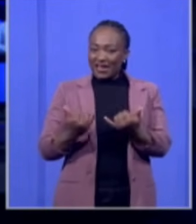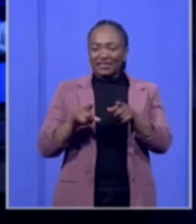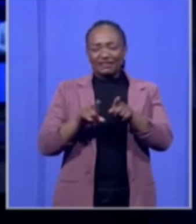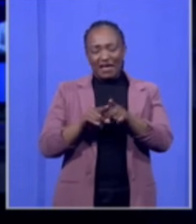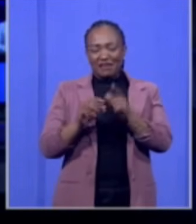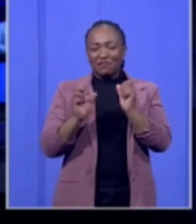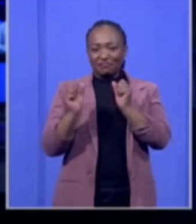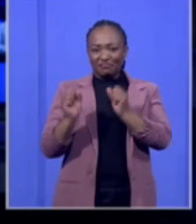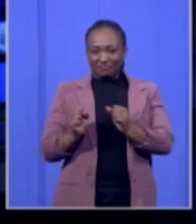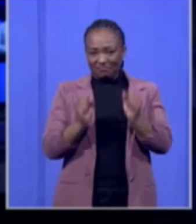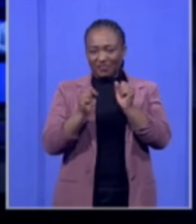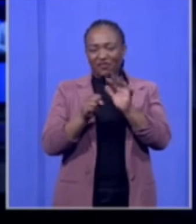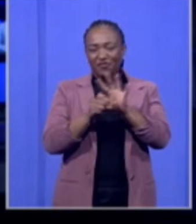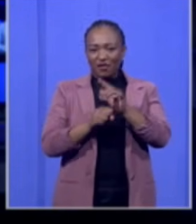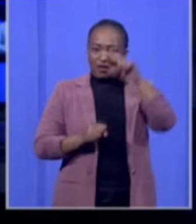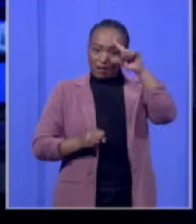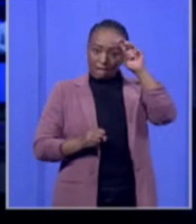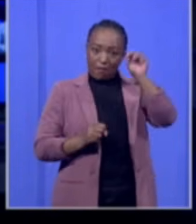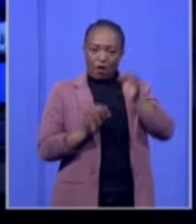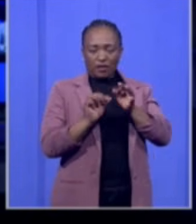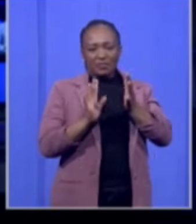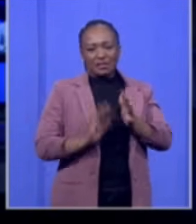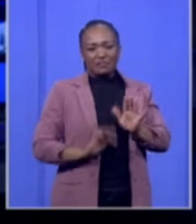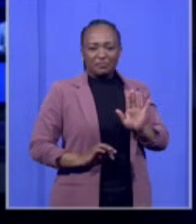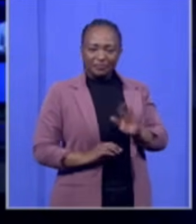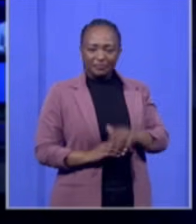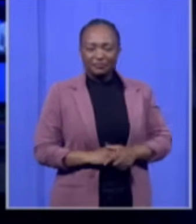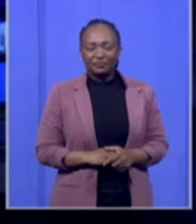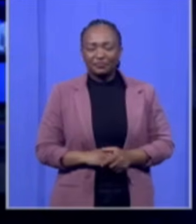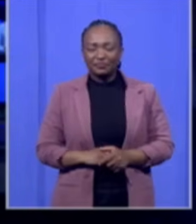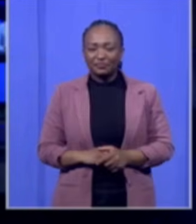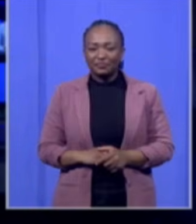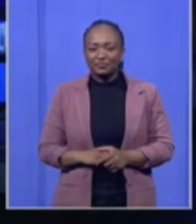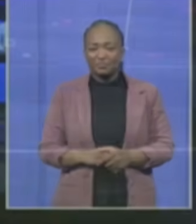dikgamelo di tletse puong ya matsoho ke na le Mphotime.